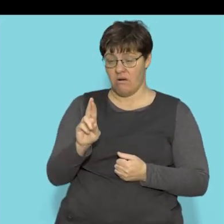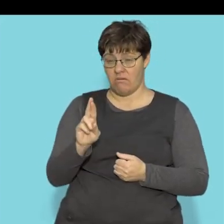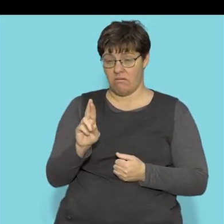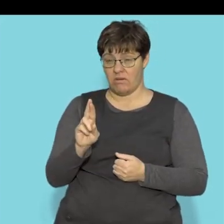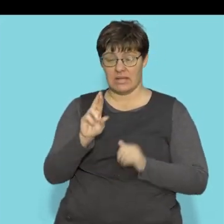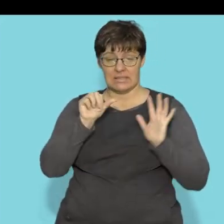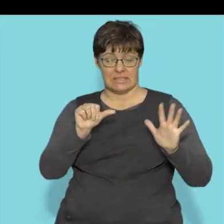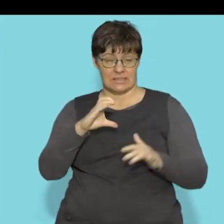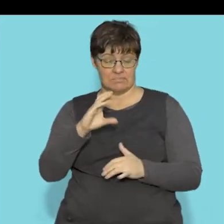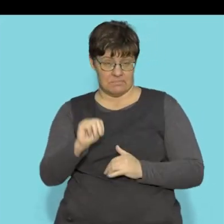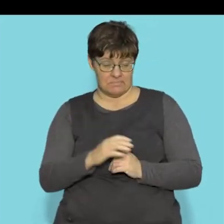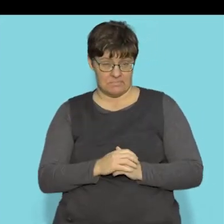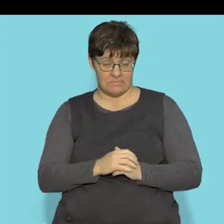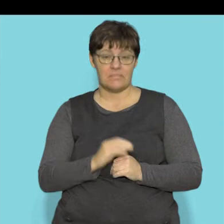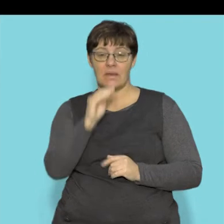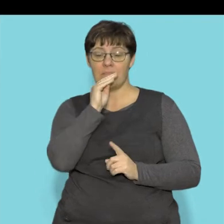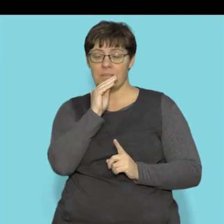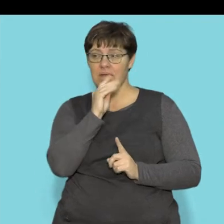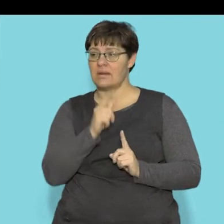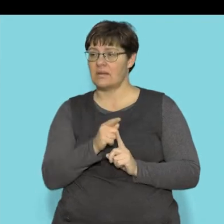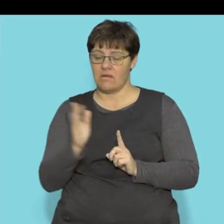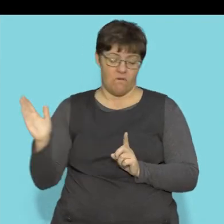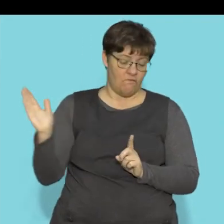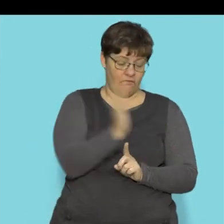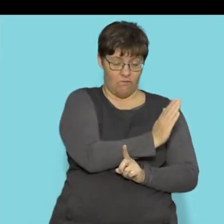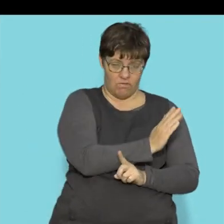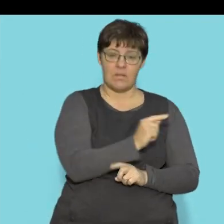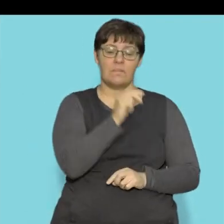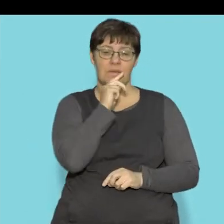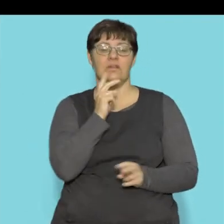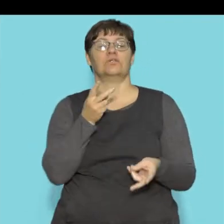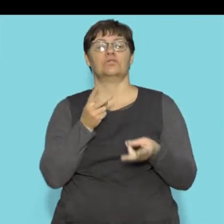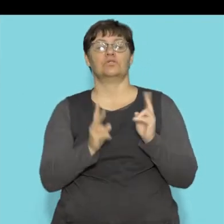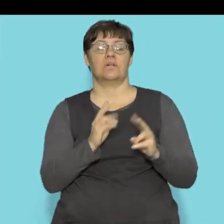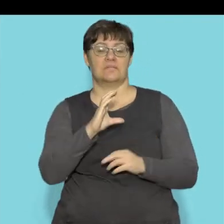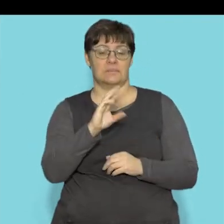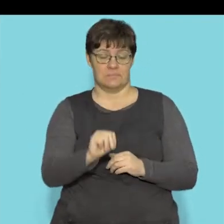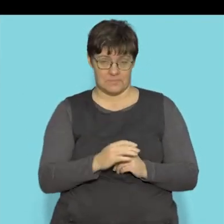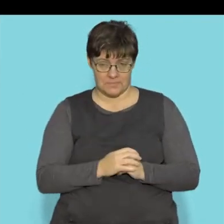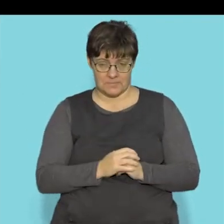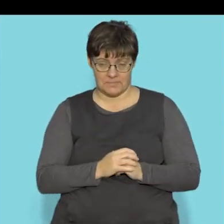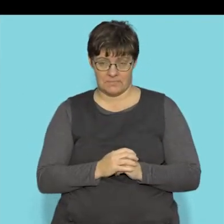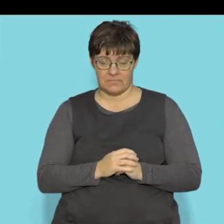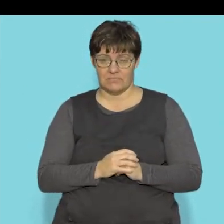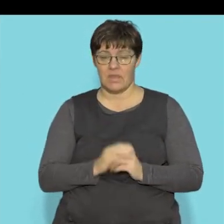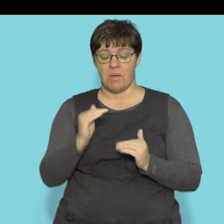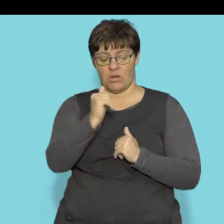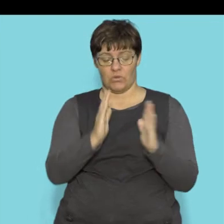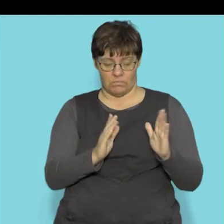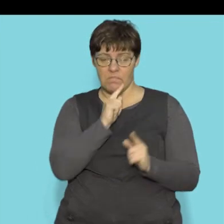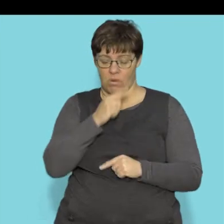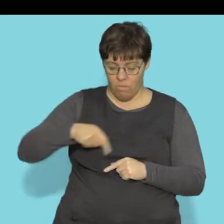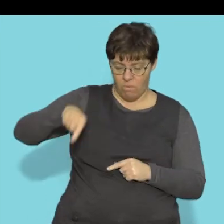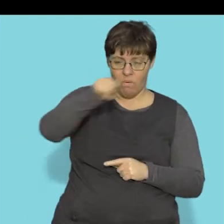6 centimeters, that means that this entire length will be 12 centimeters. And as it is a cube, that means that